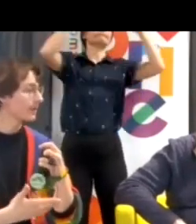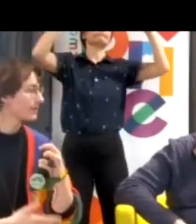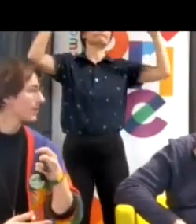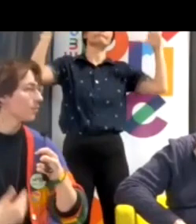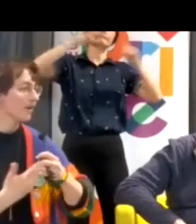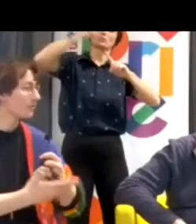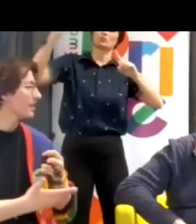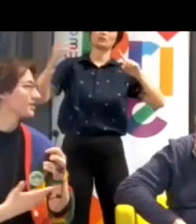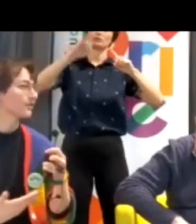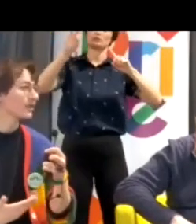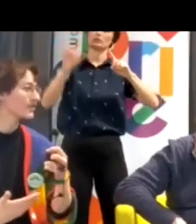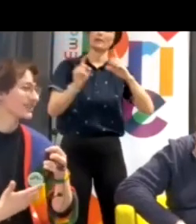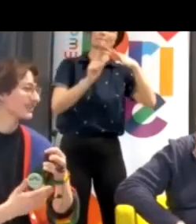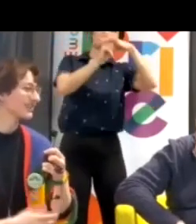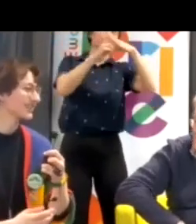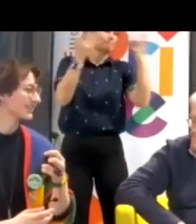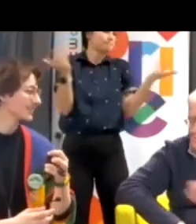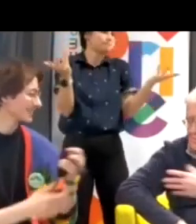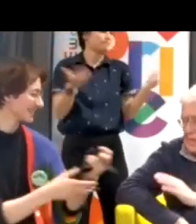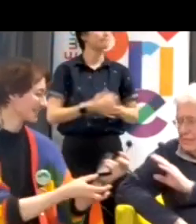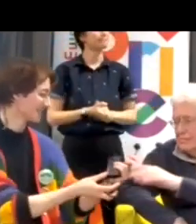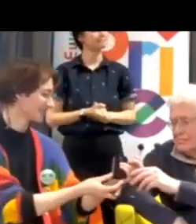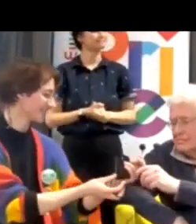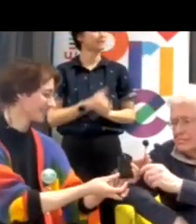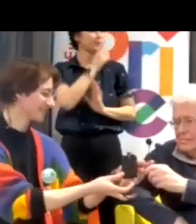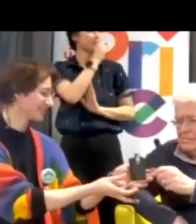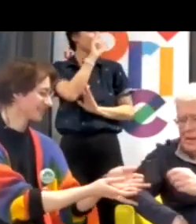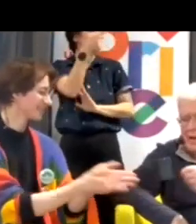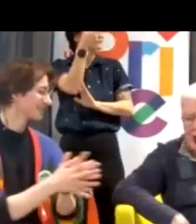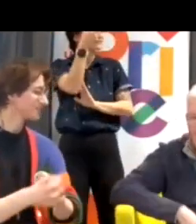for you? So whoever would like to go first.